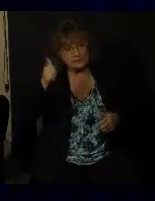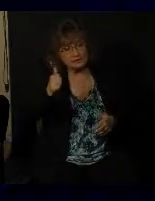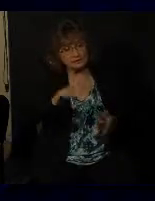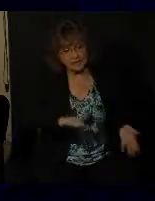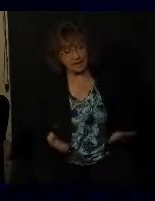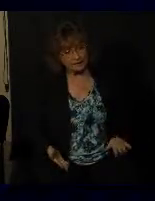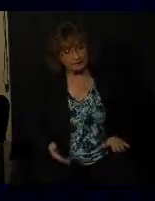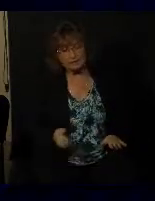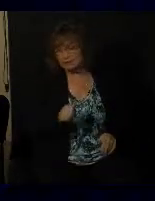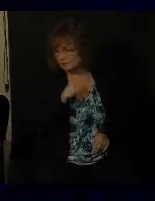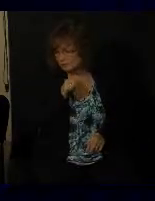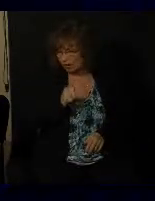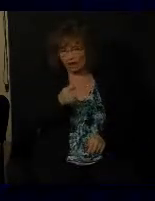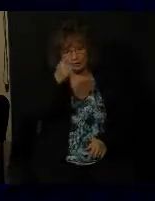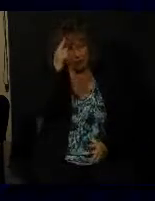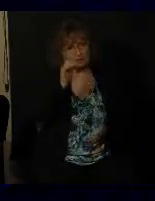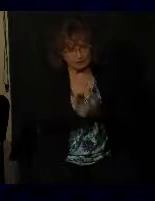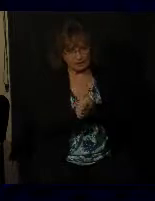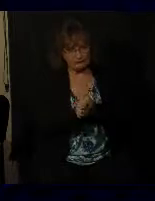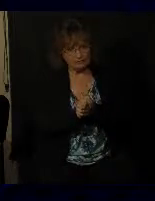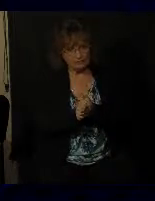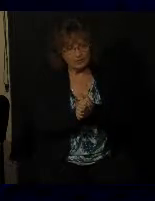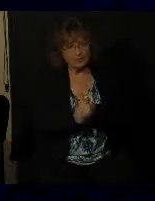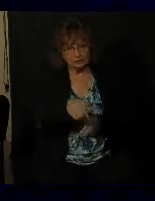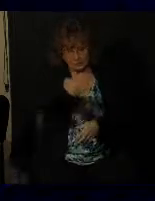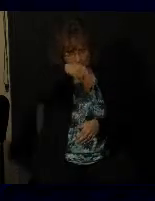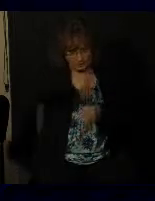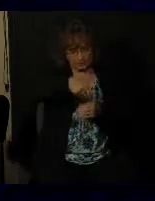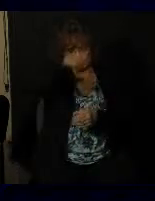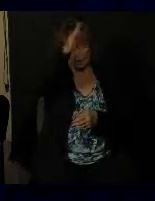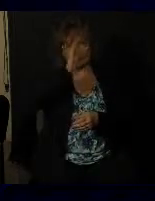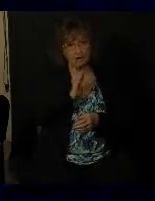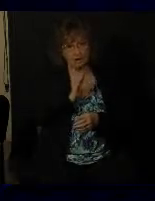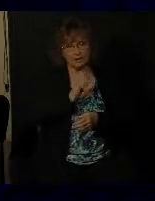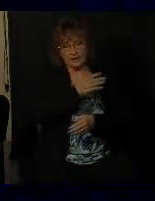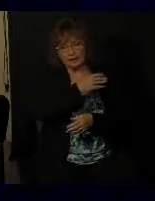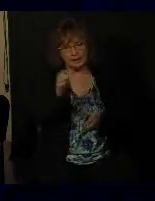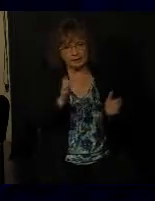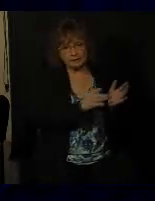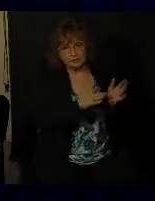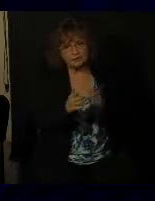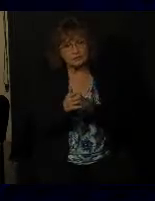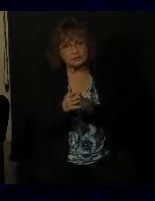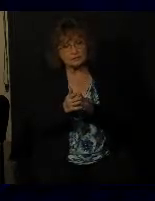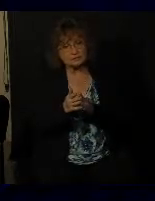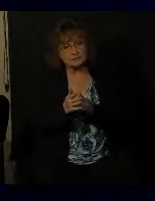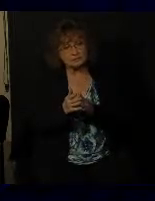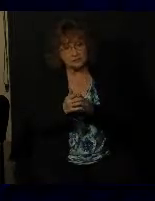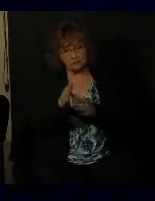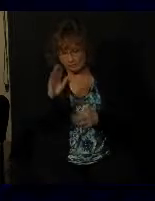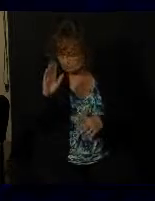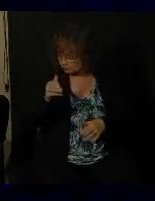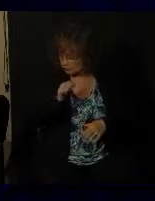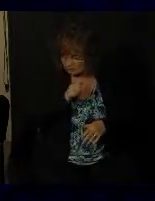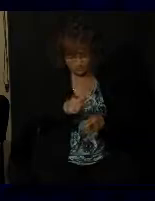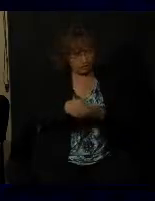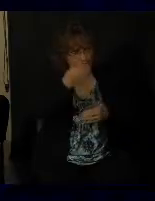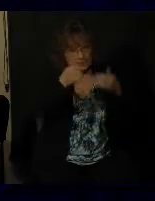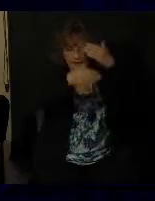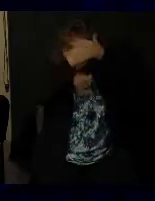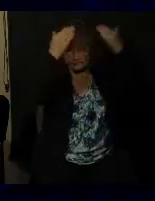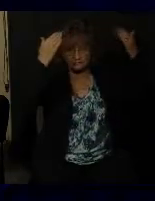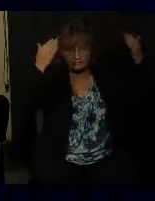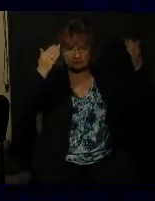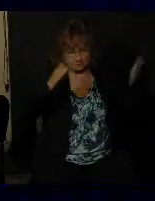Extremely popular. Millions. Some of those are now translated in 40